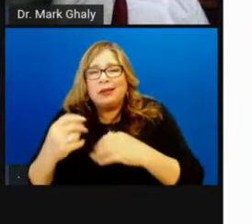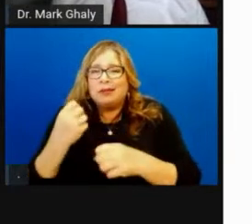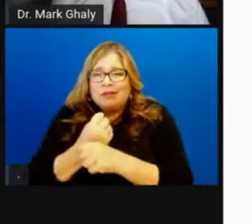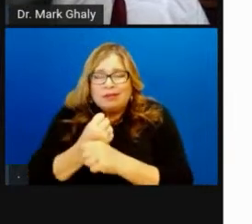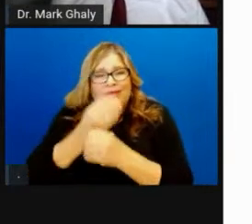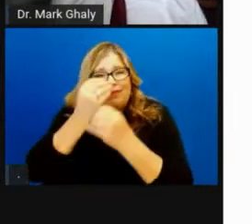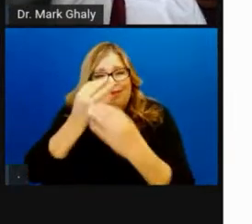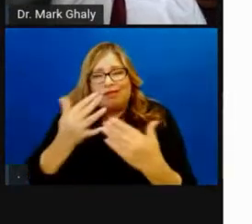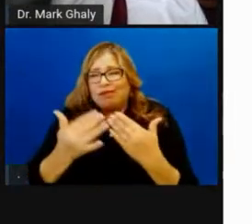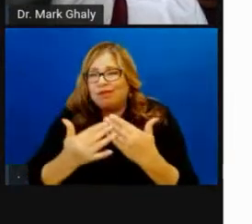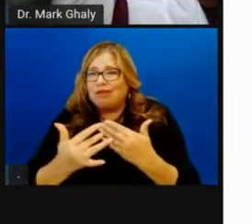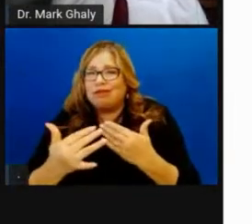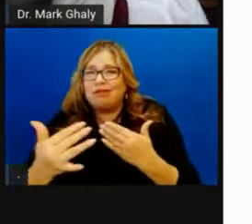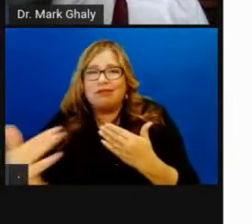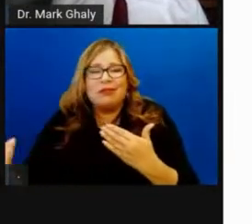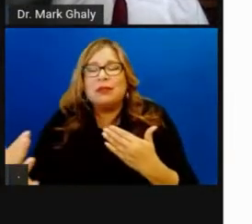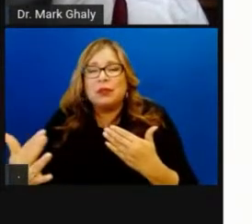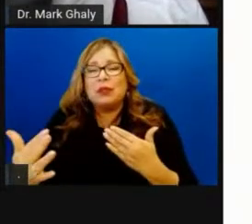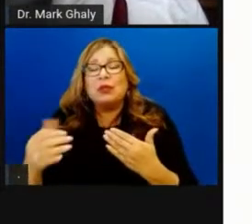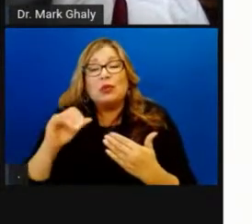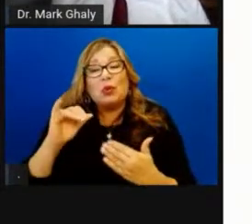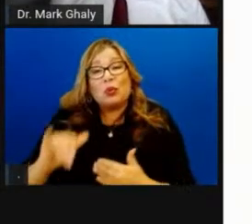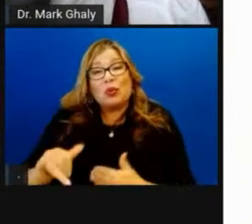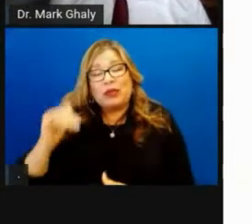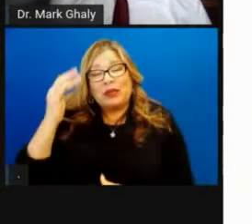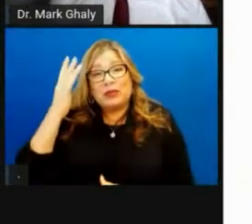is why, next slide, please.